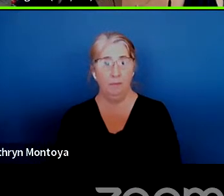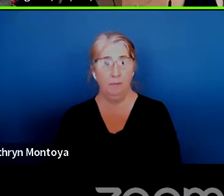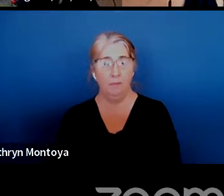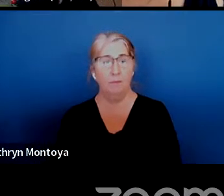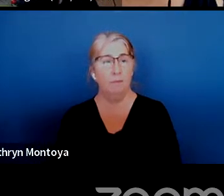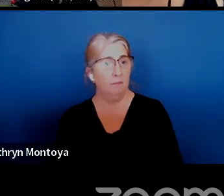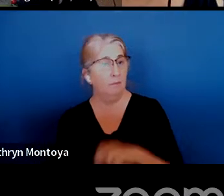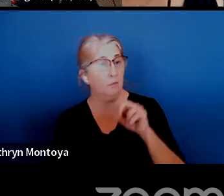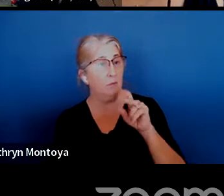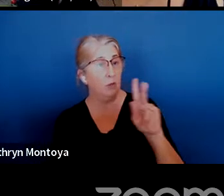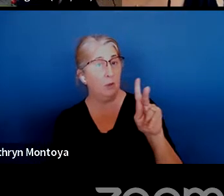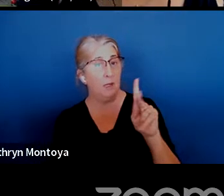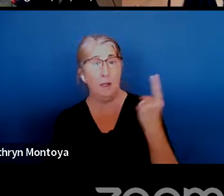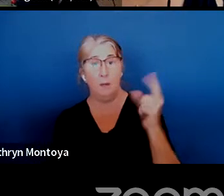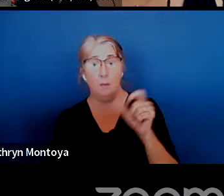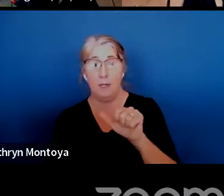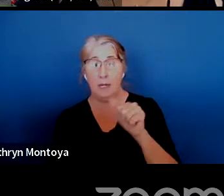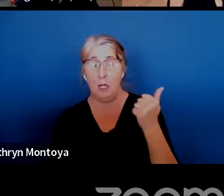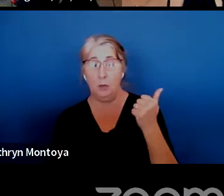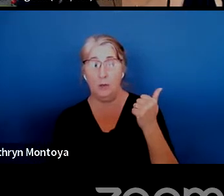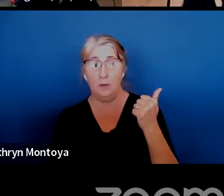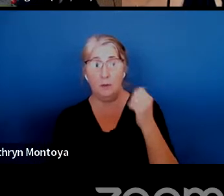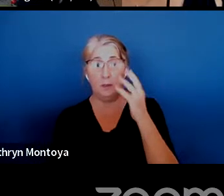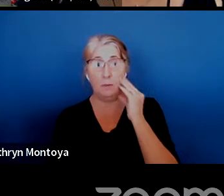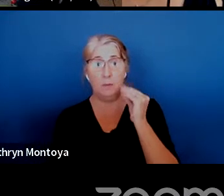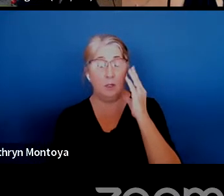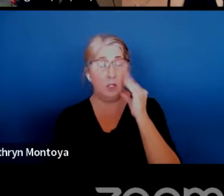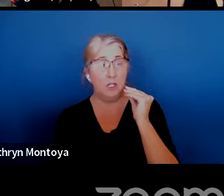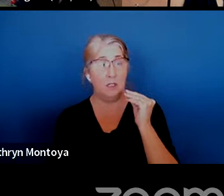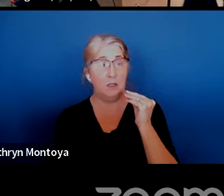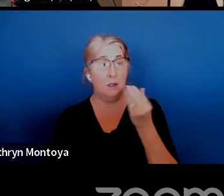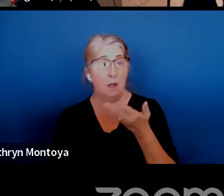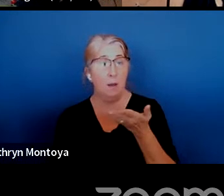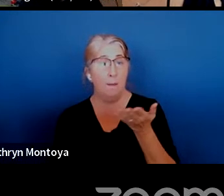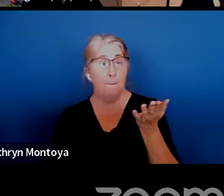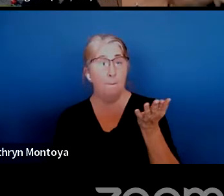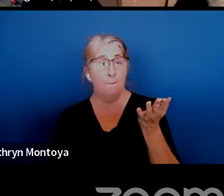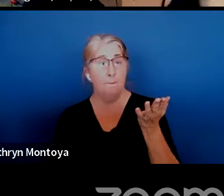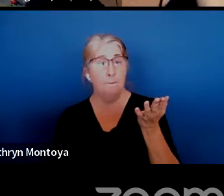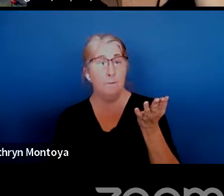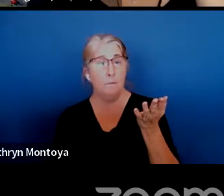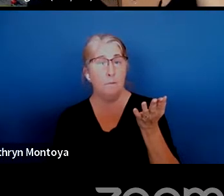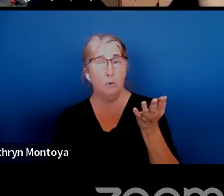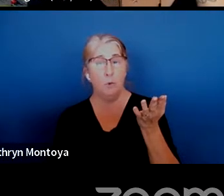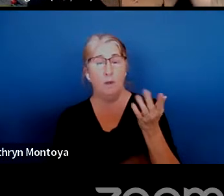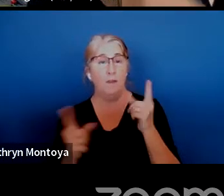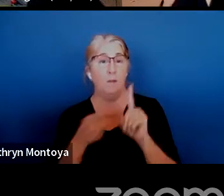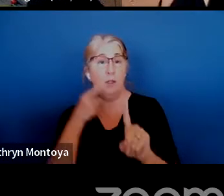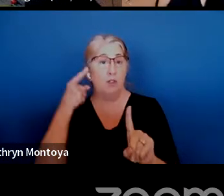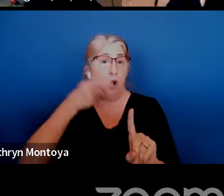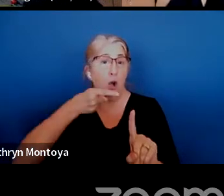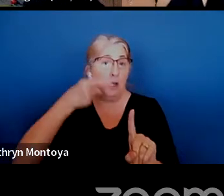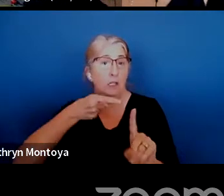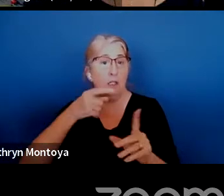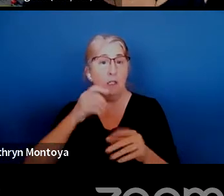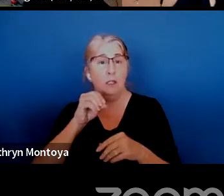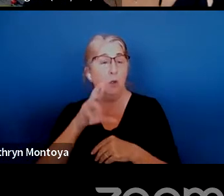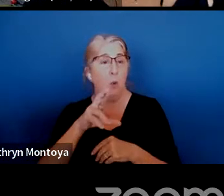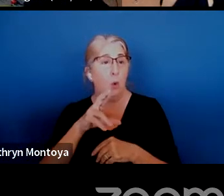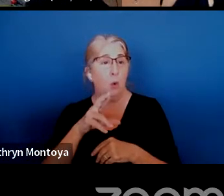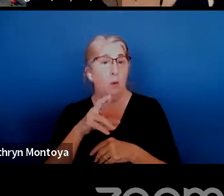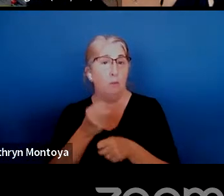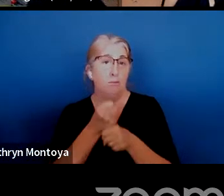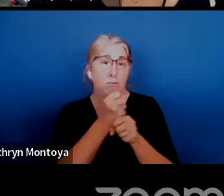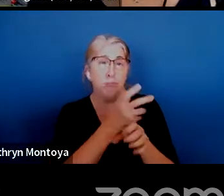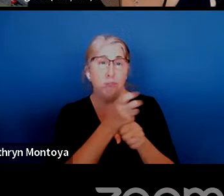Okay, anybody else have had any experience where they've been targeted or spoken ill